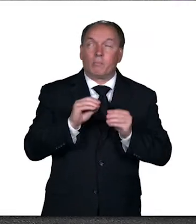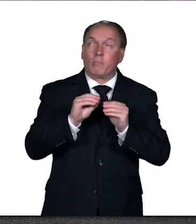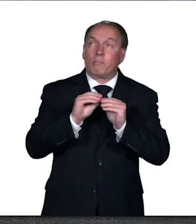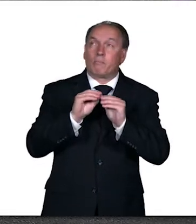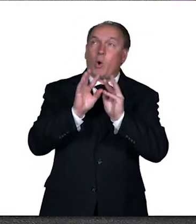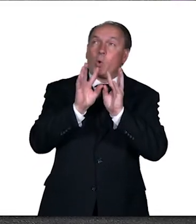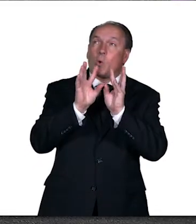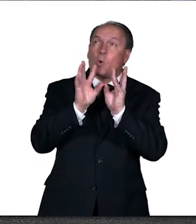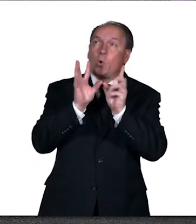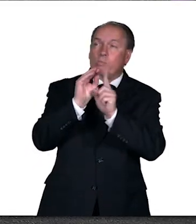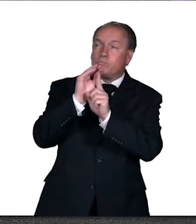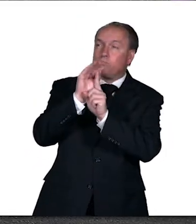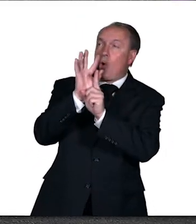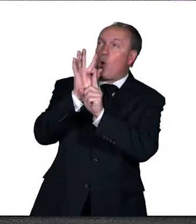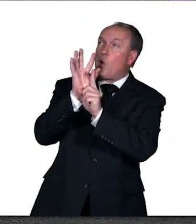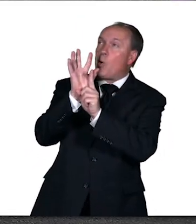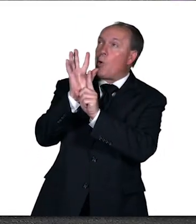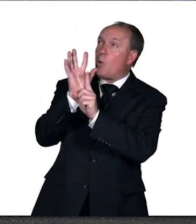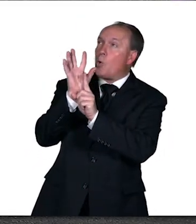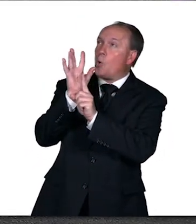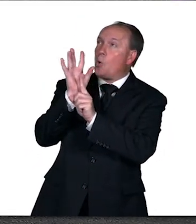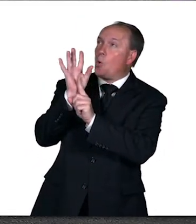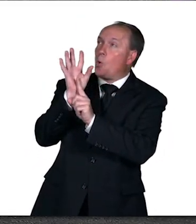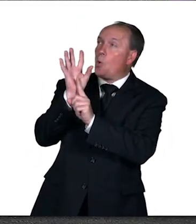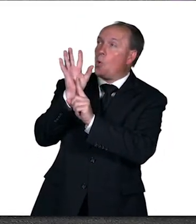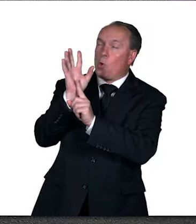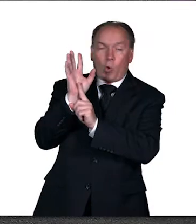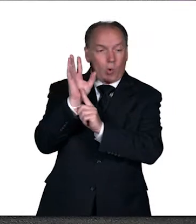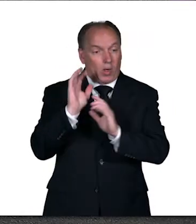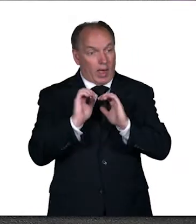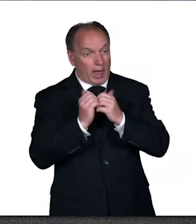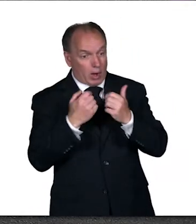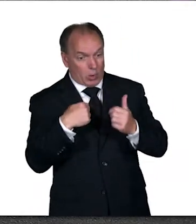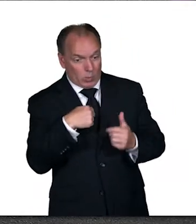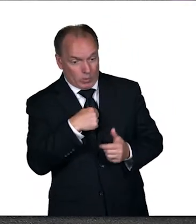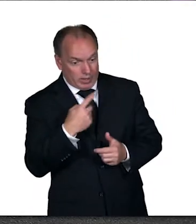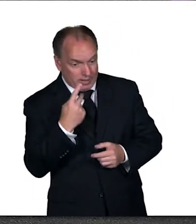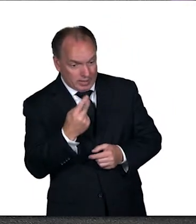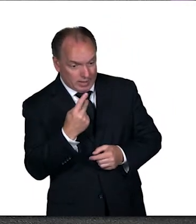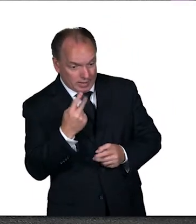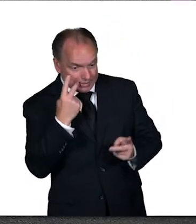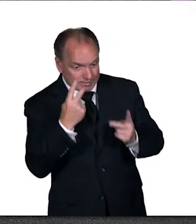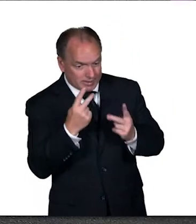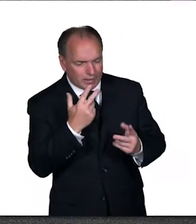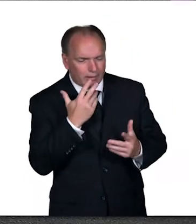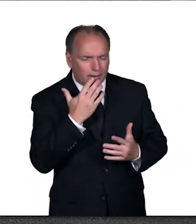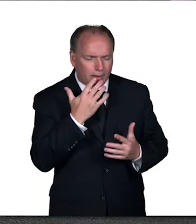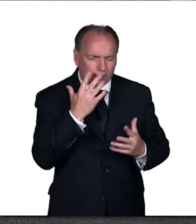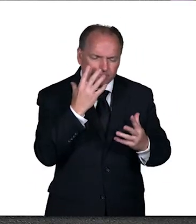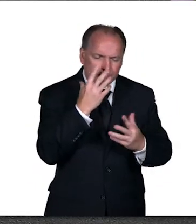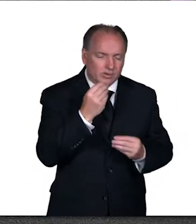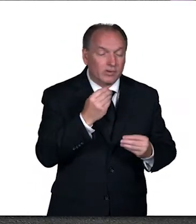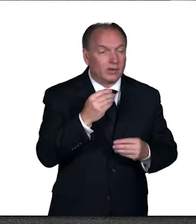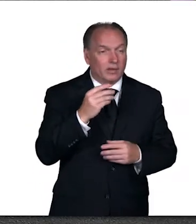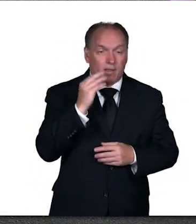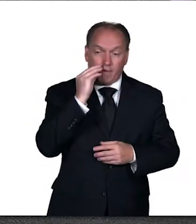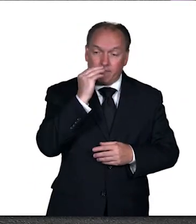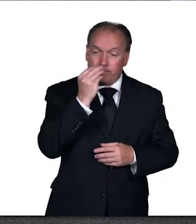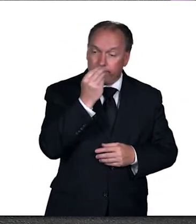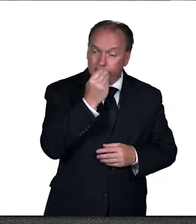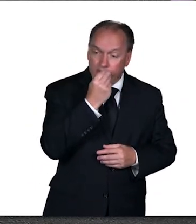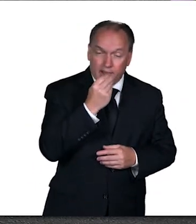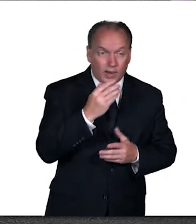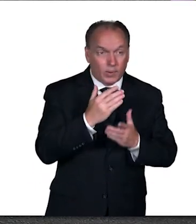up, and that's how we can see all the pretty colors. So the flower